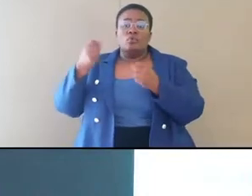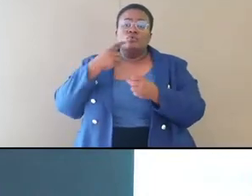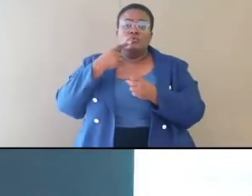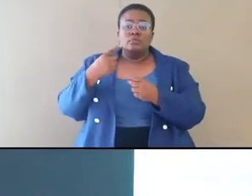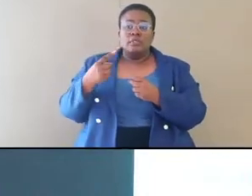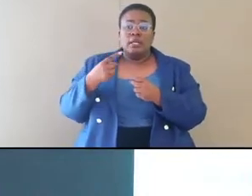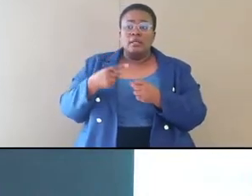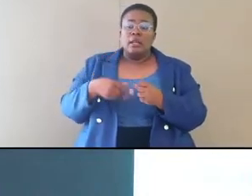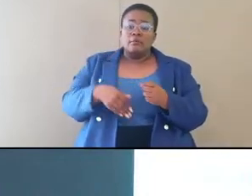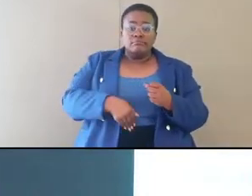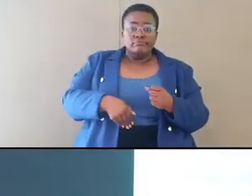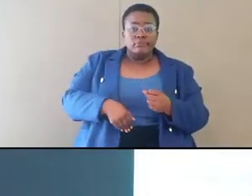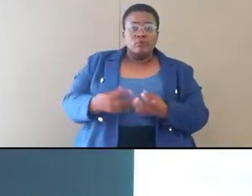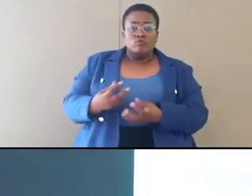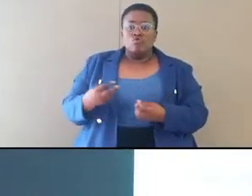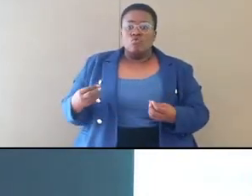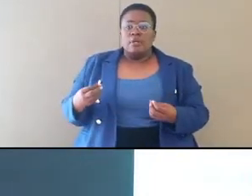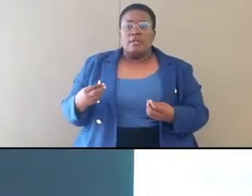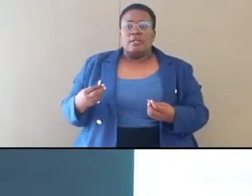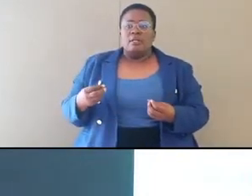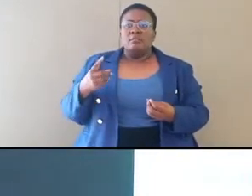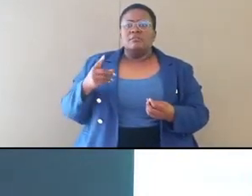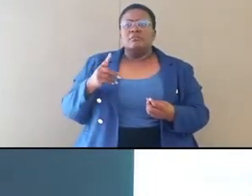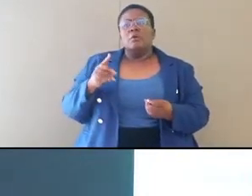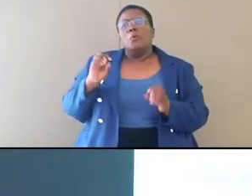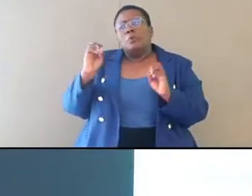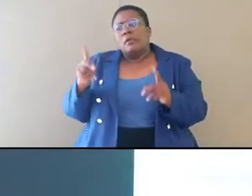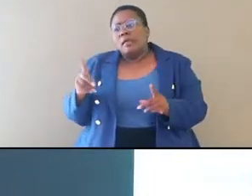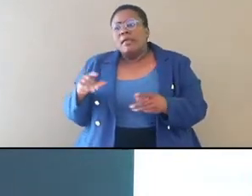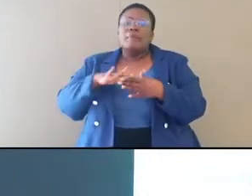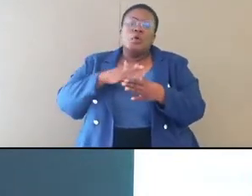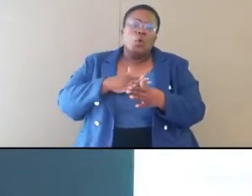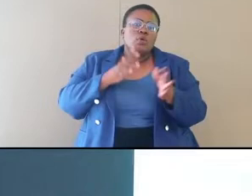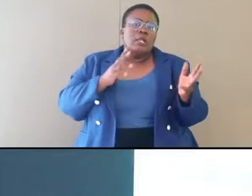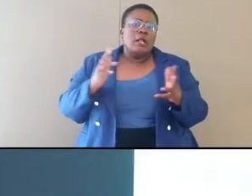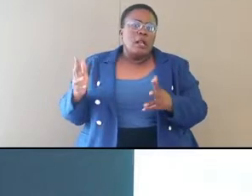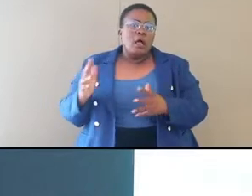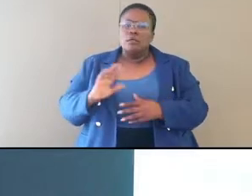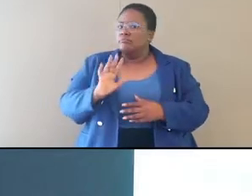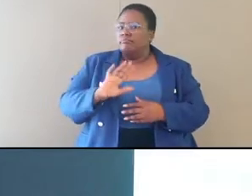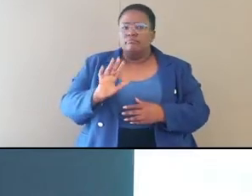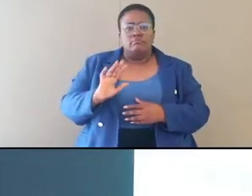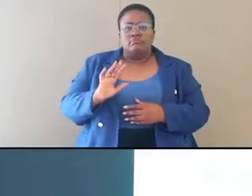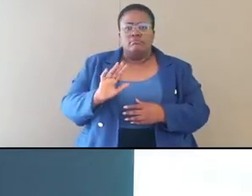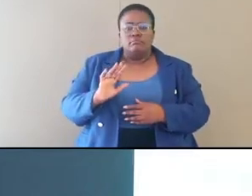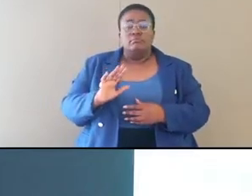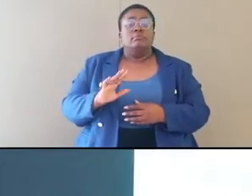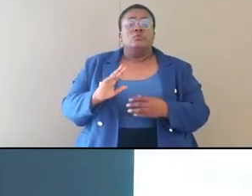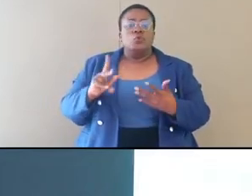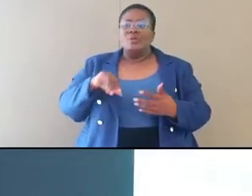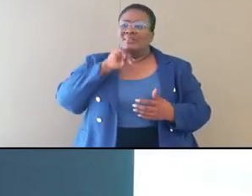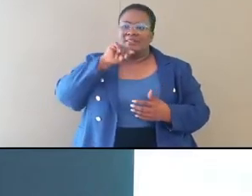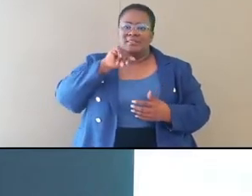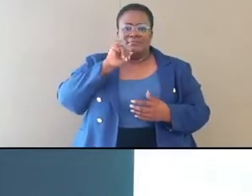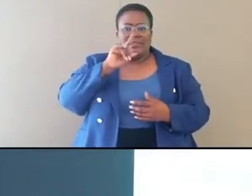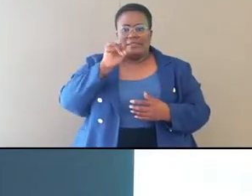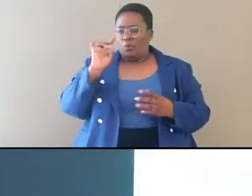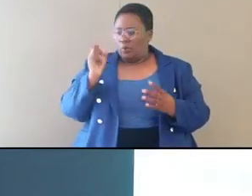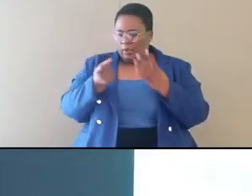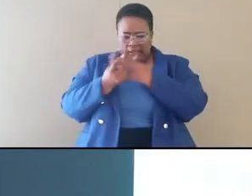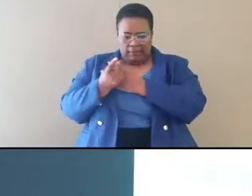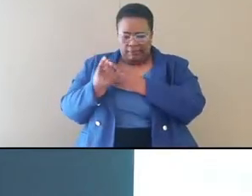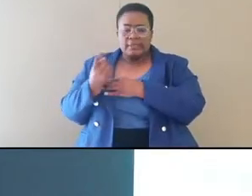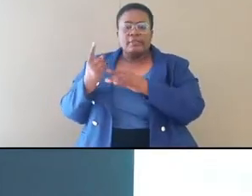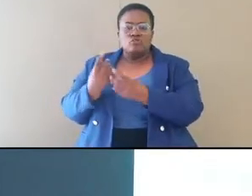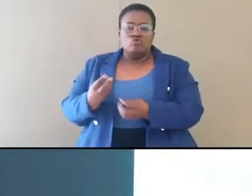starvation of a child is justifiable. So they've already interpreted that general limitation test and the right to